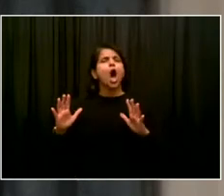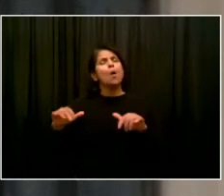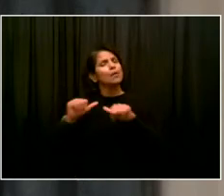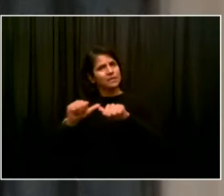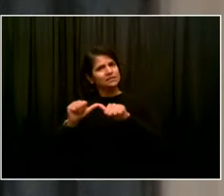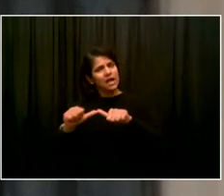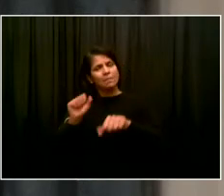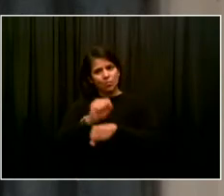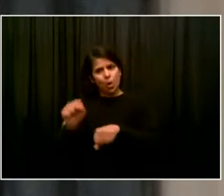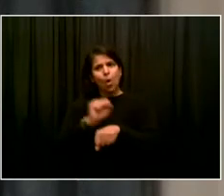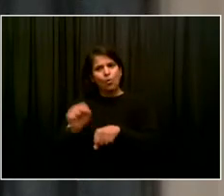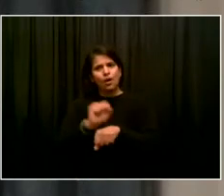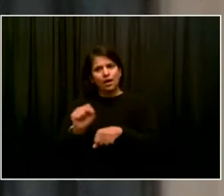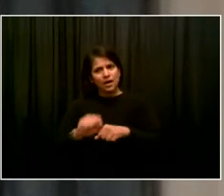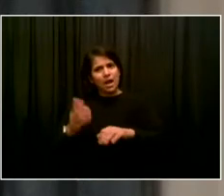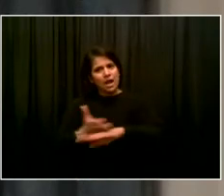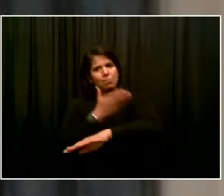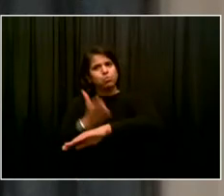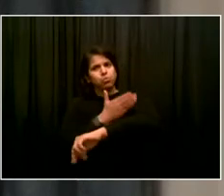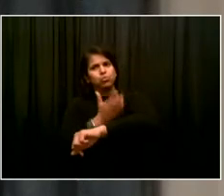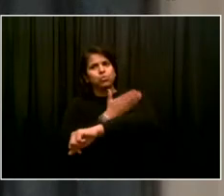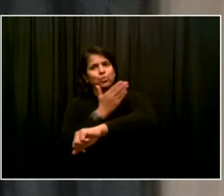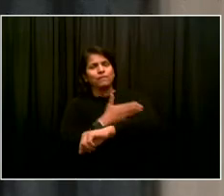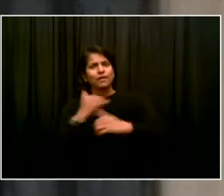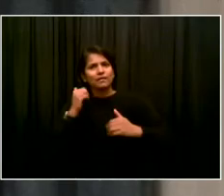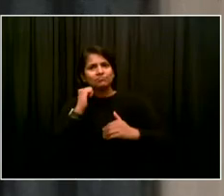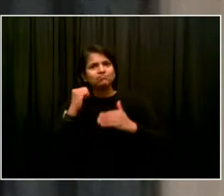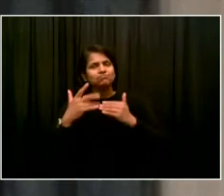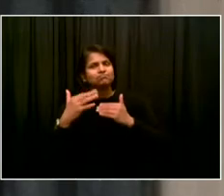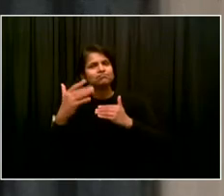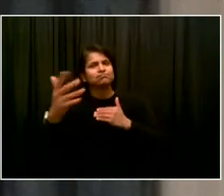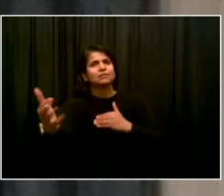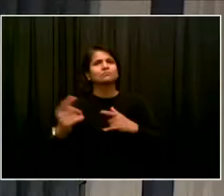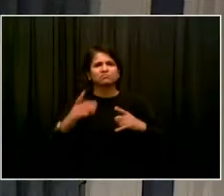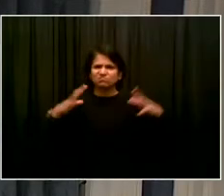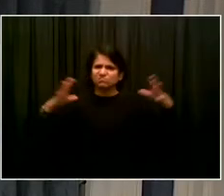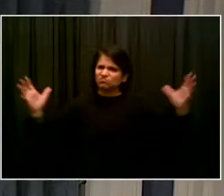But if we, you know, if we band together, I really believe that we could do anything.